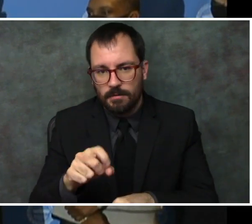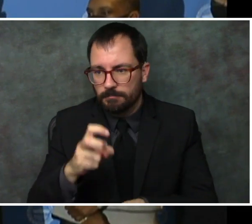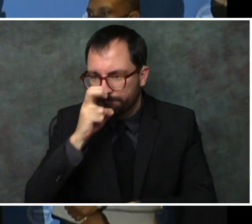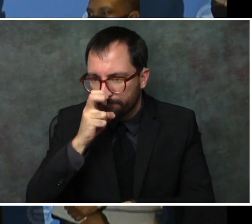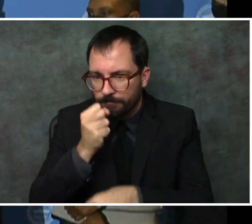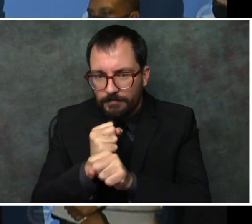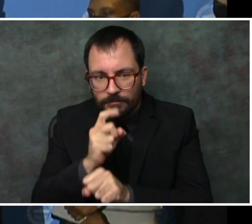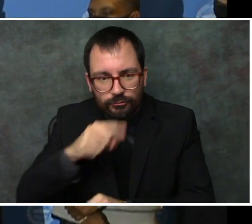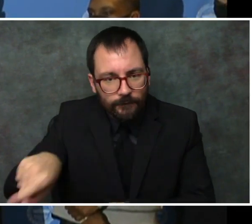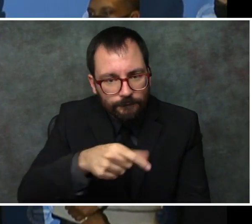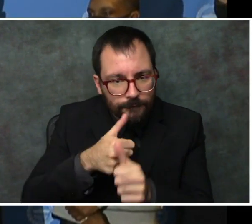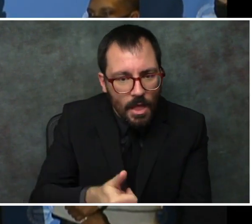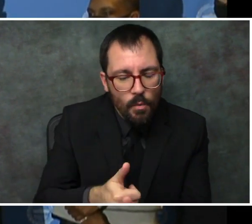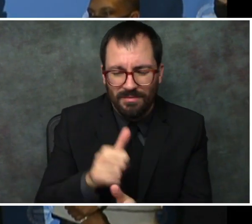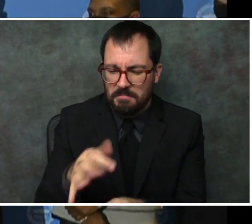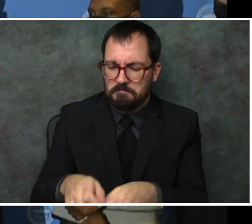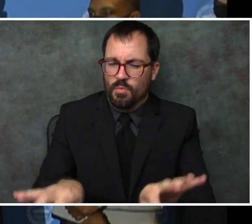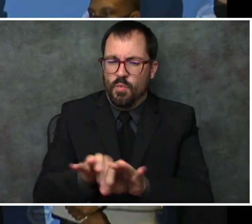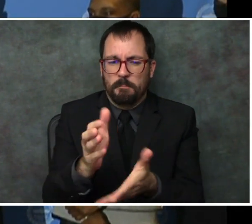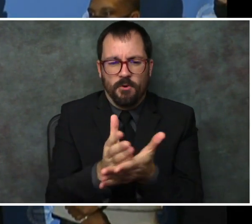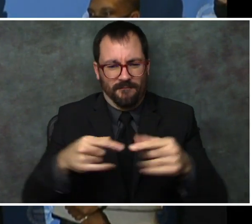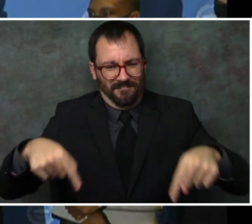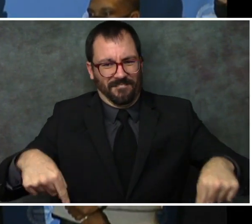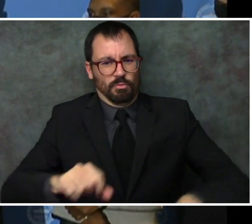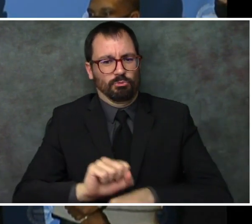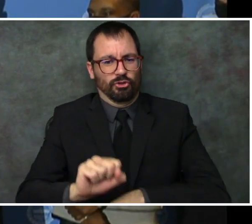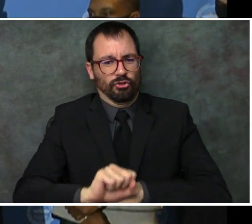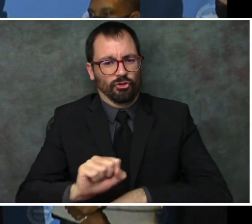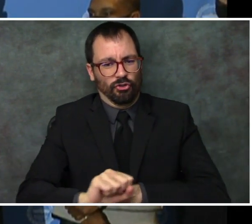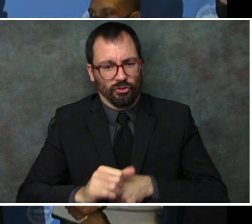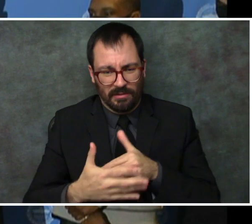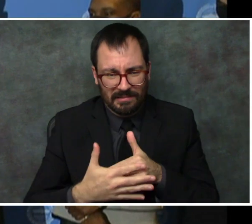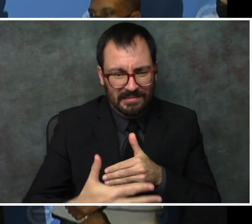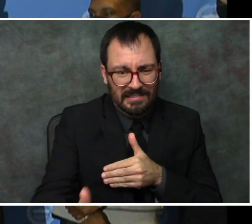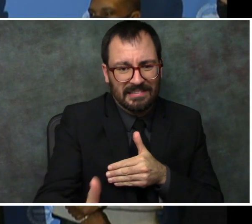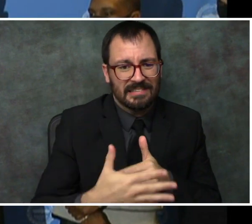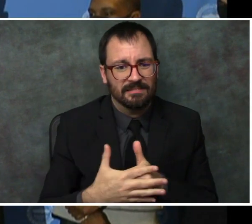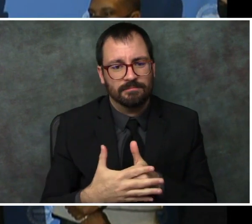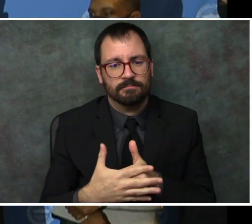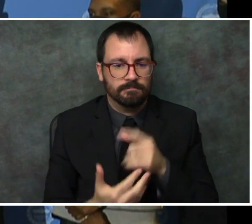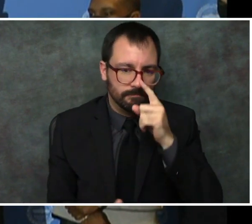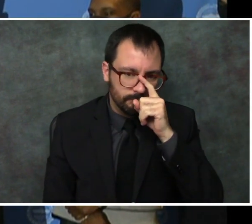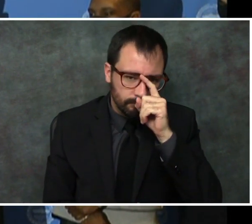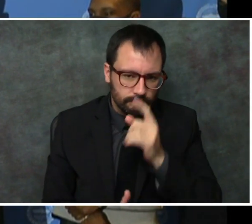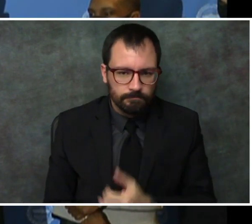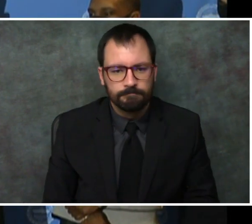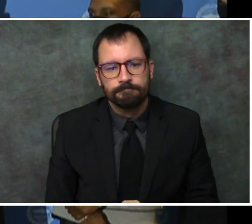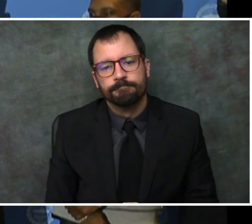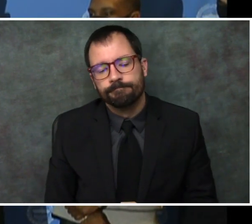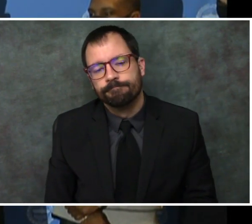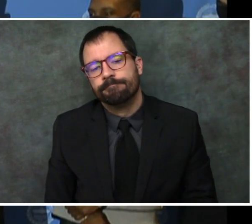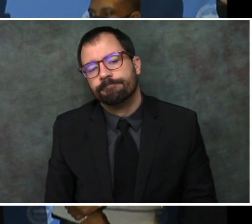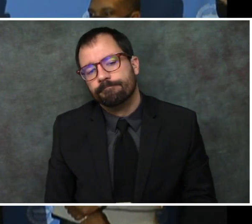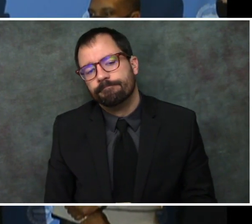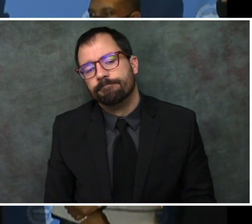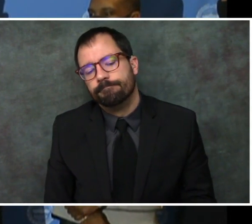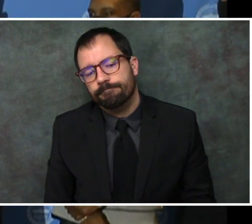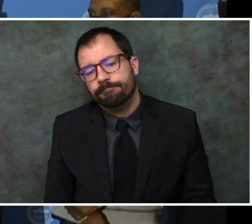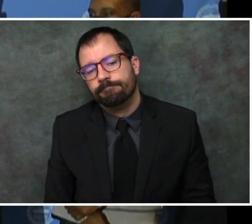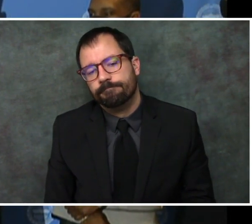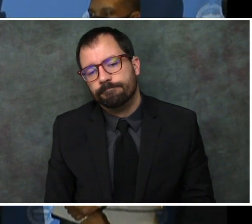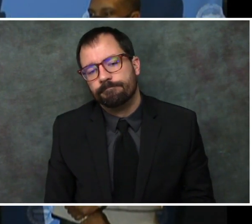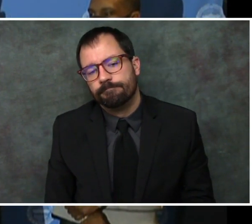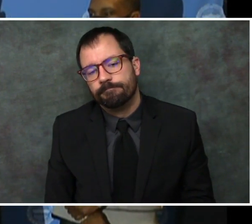be a very important part of the work that we were to undertake. And undertaking these tasks, we're